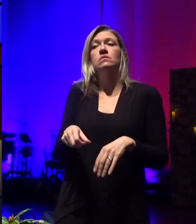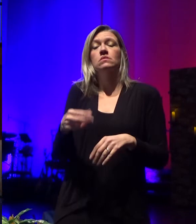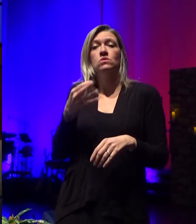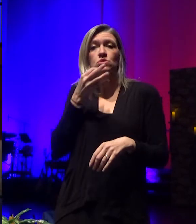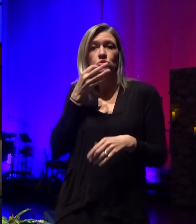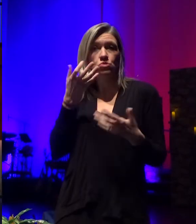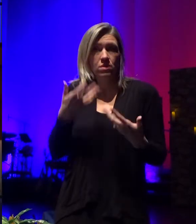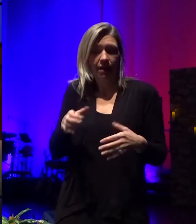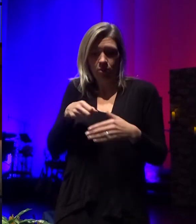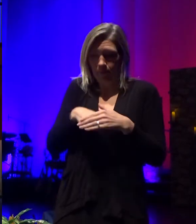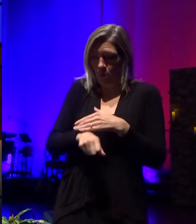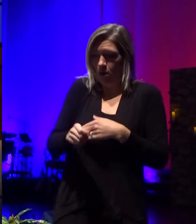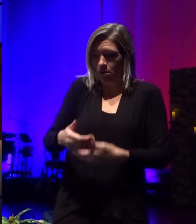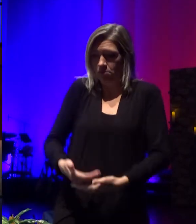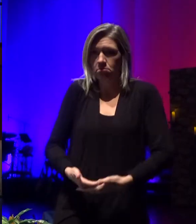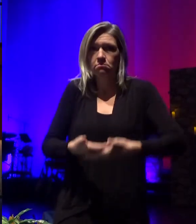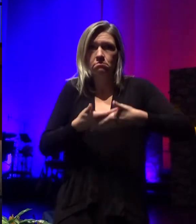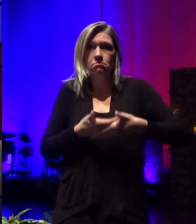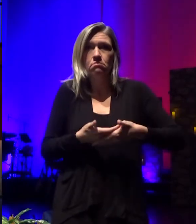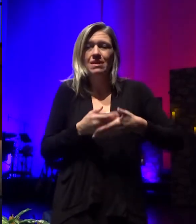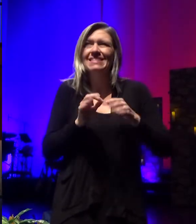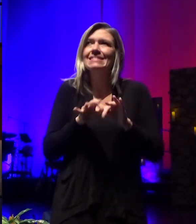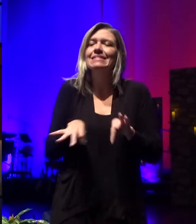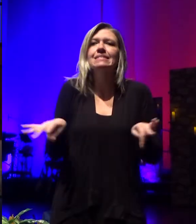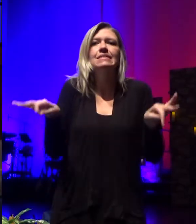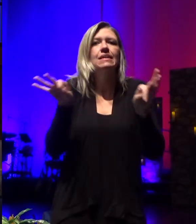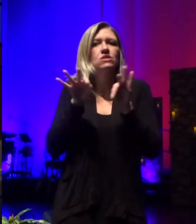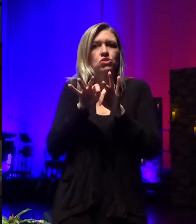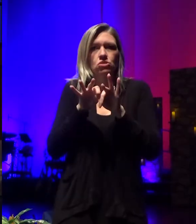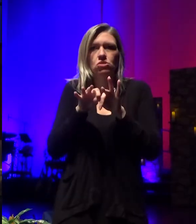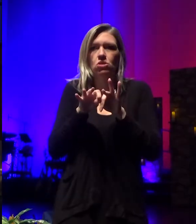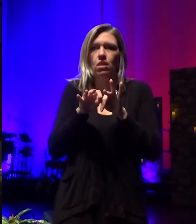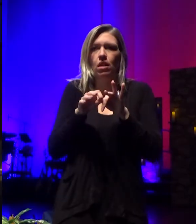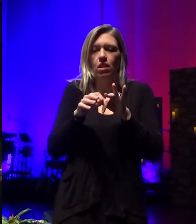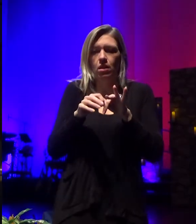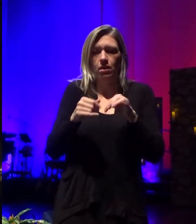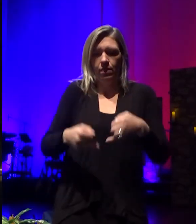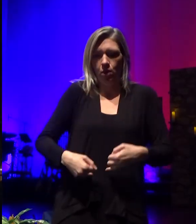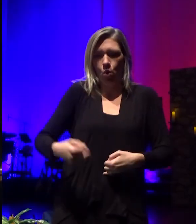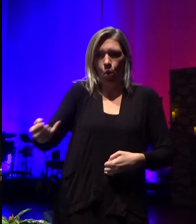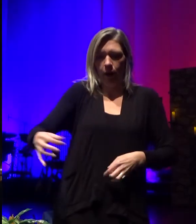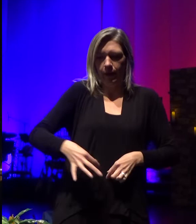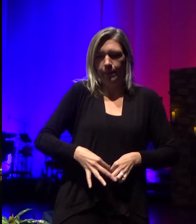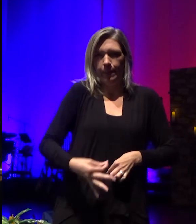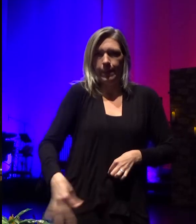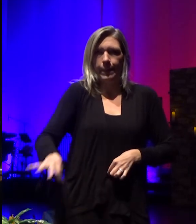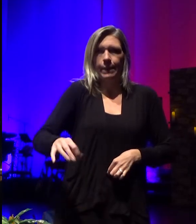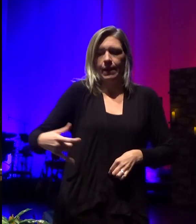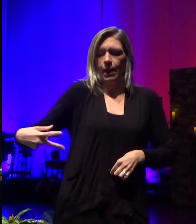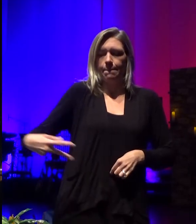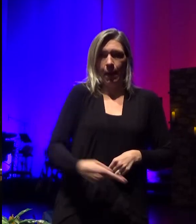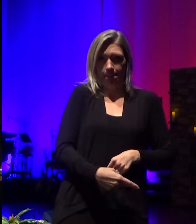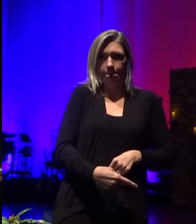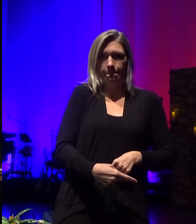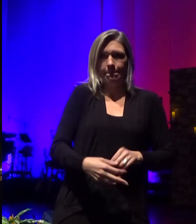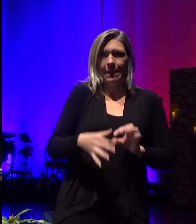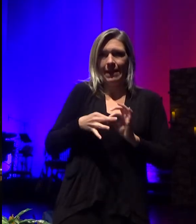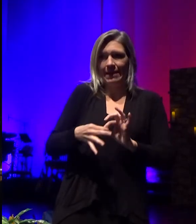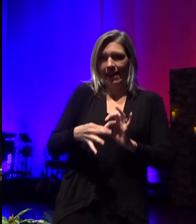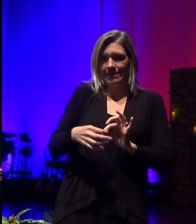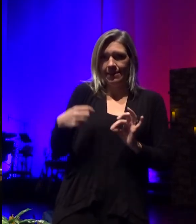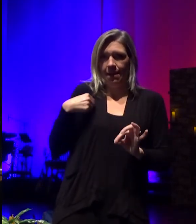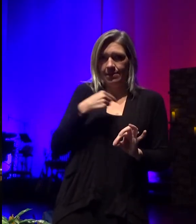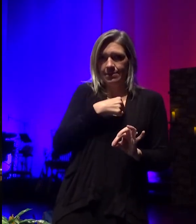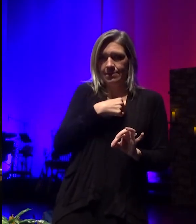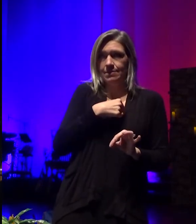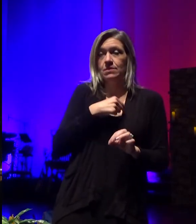born, it was essential that we cut that umbilical cord connecting us so that we could